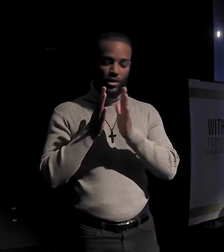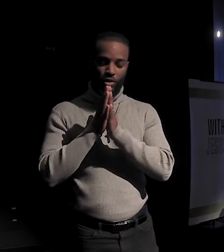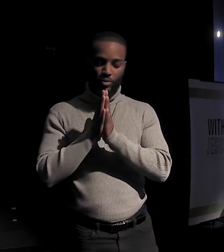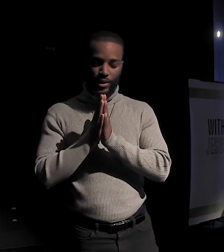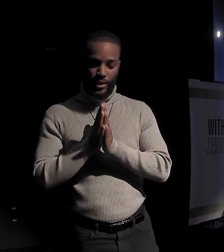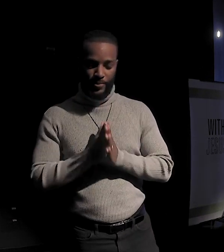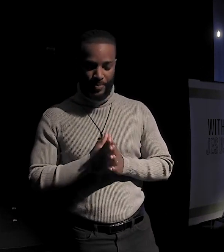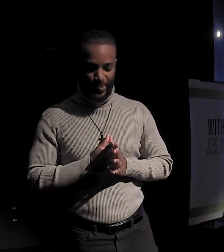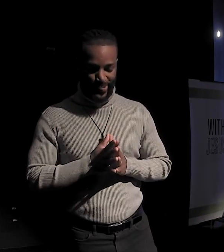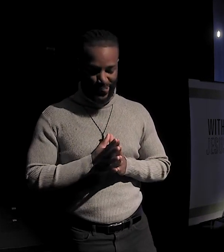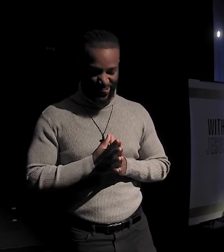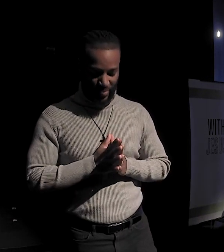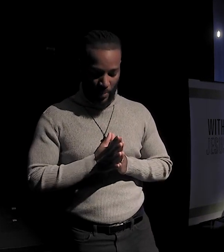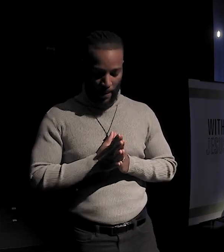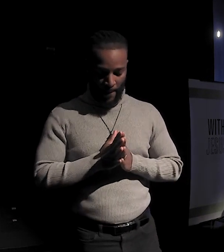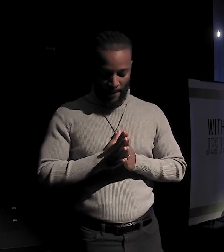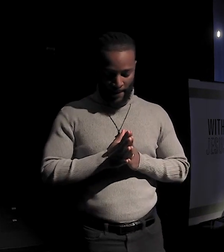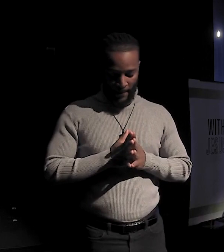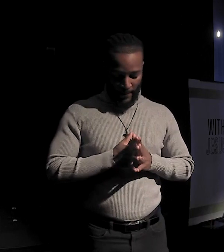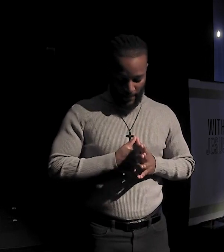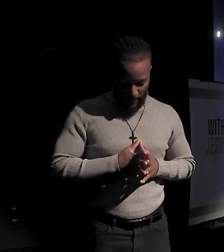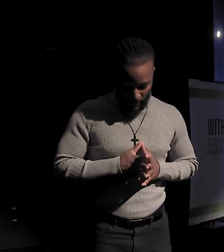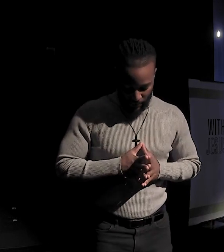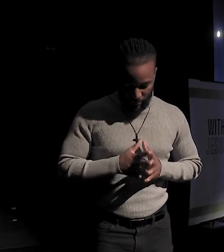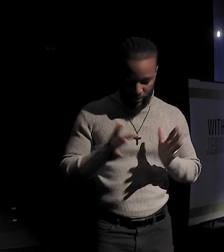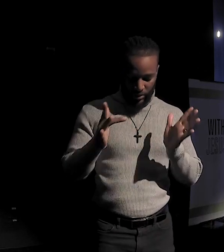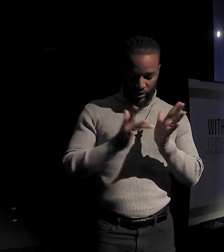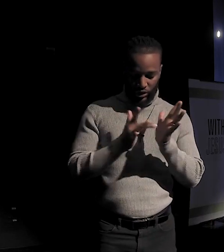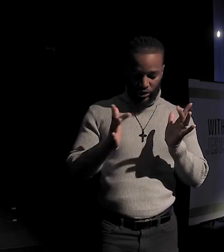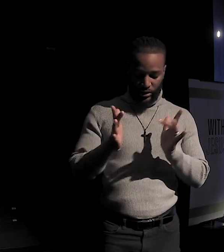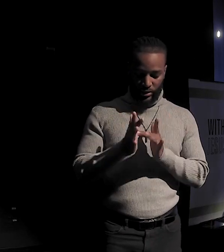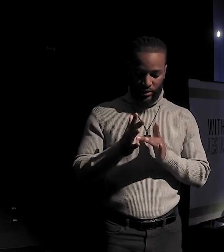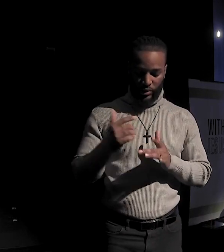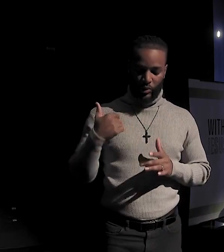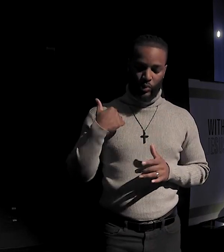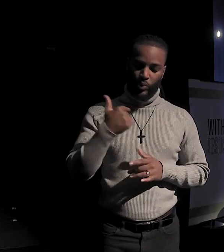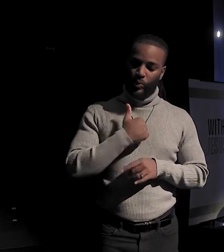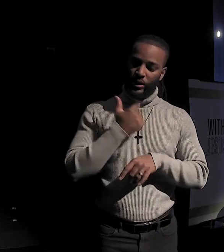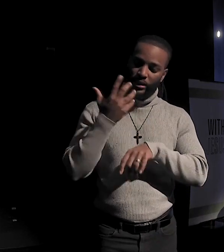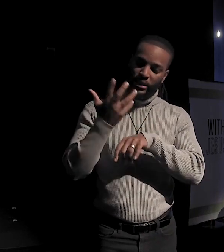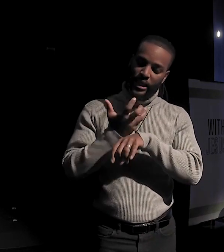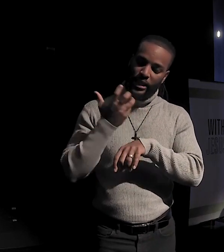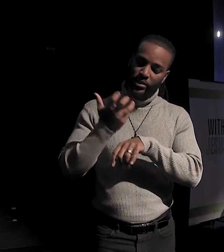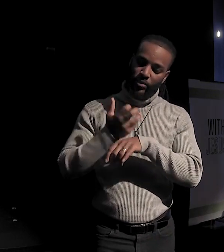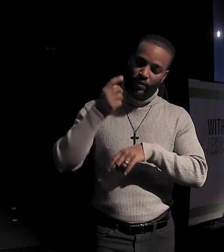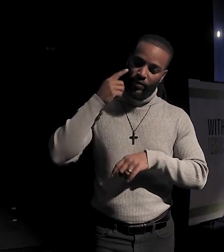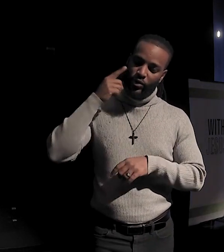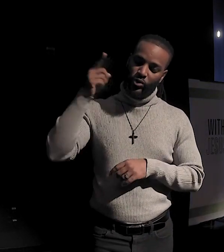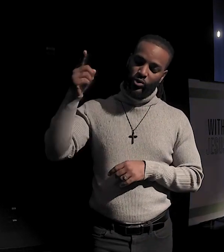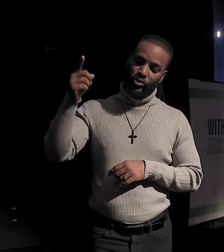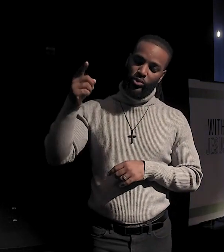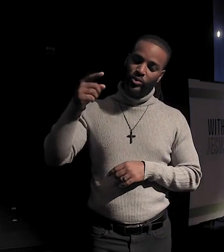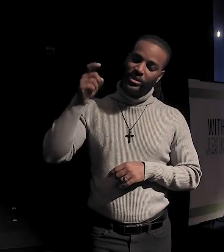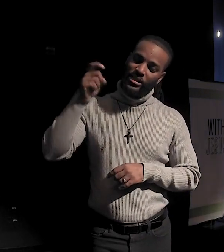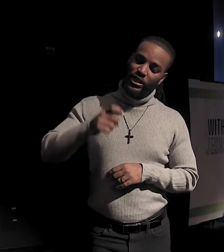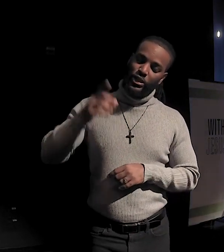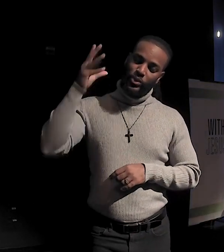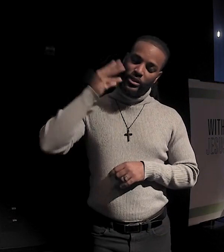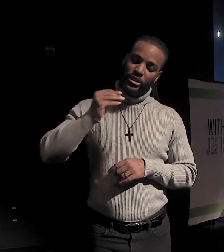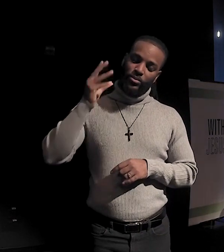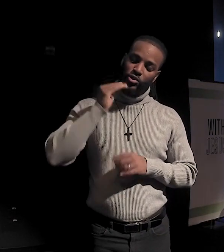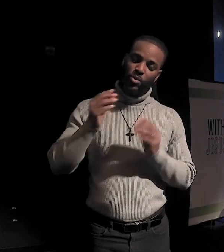out. Jesus, we are desperate for you. We're desperate to experience more of your